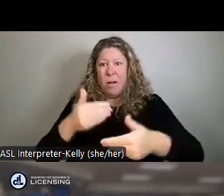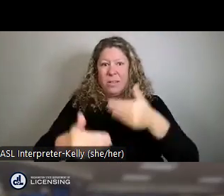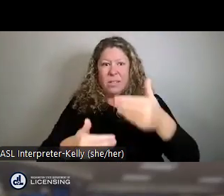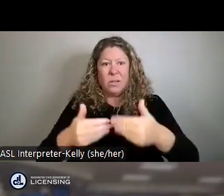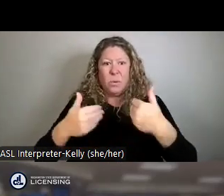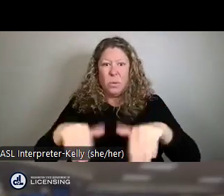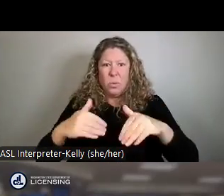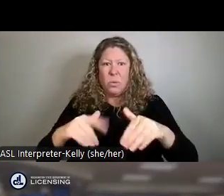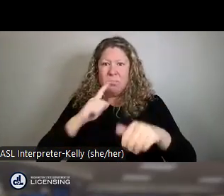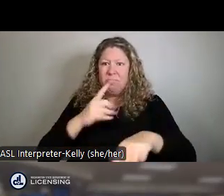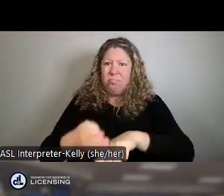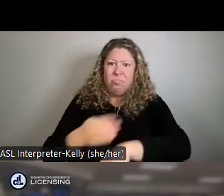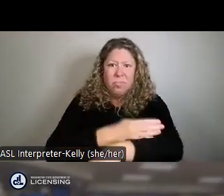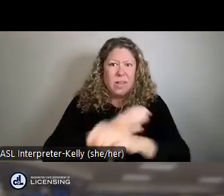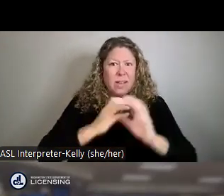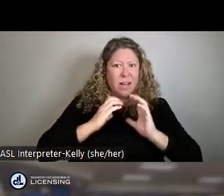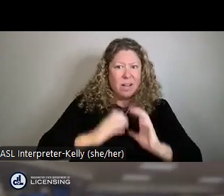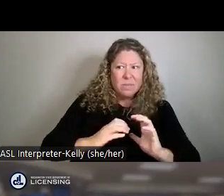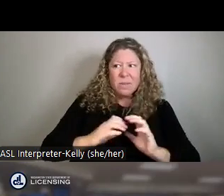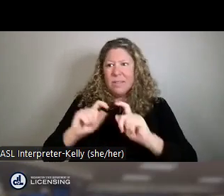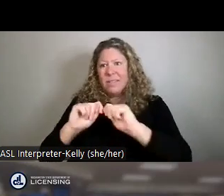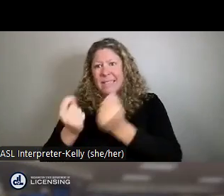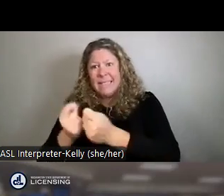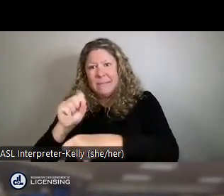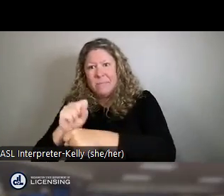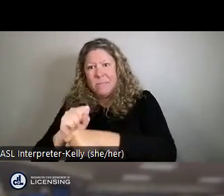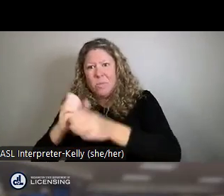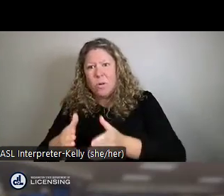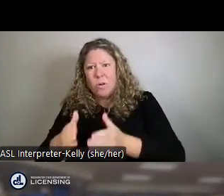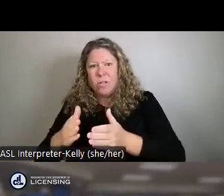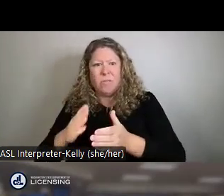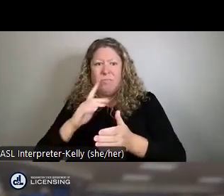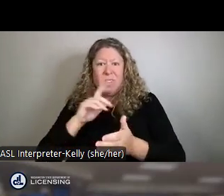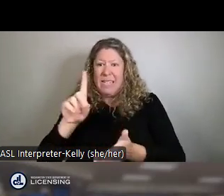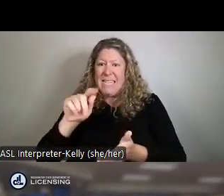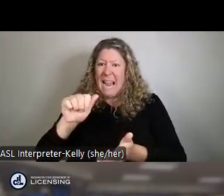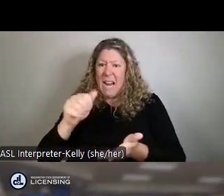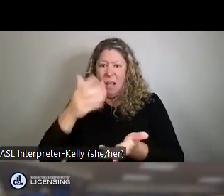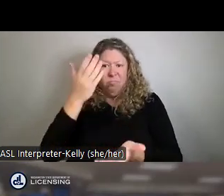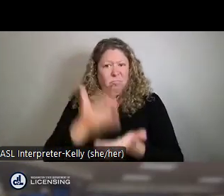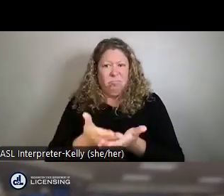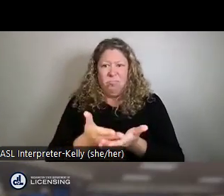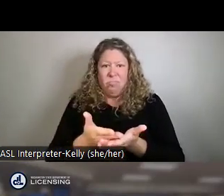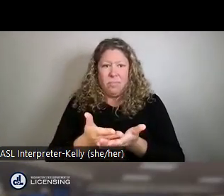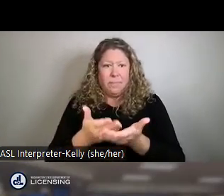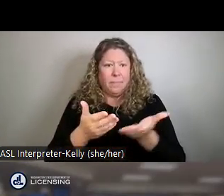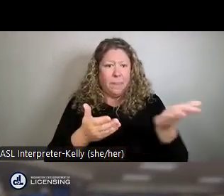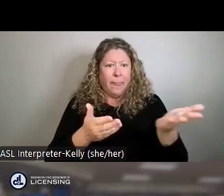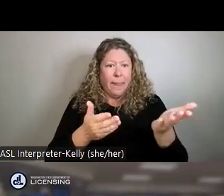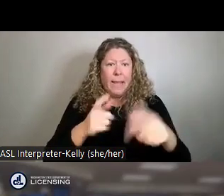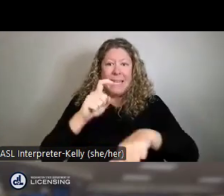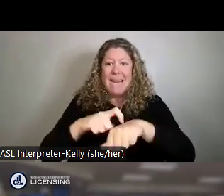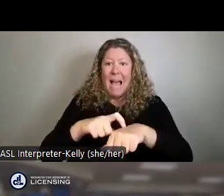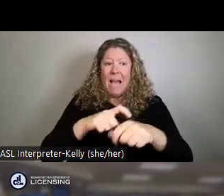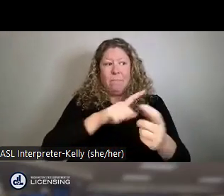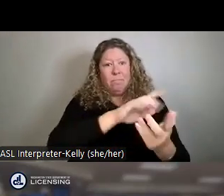for our customers, the public, and our team, all backed by data. By the numbers, time to license dropped by